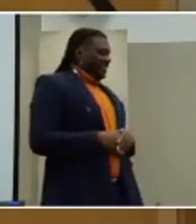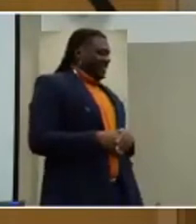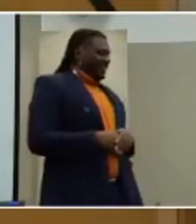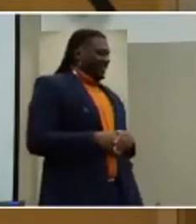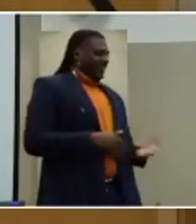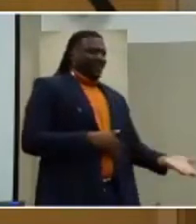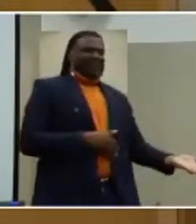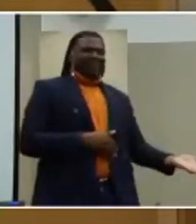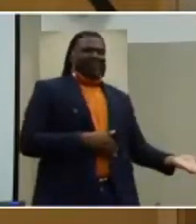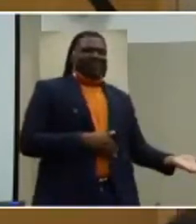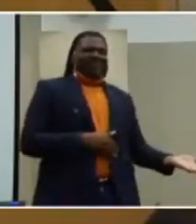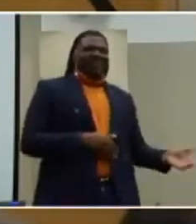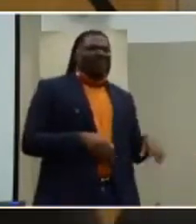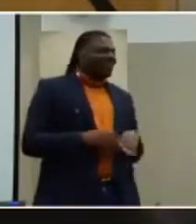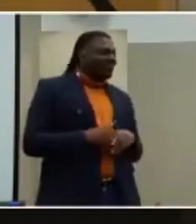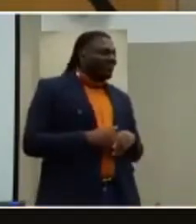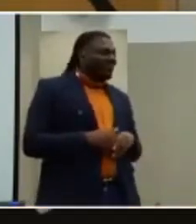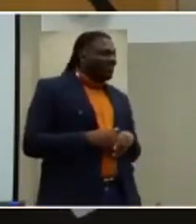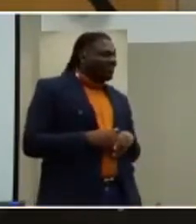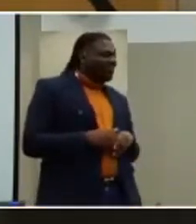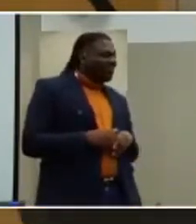from me.